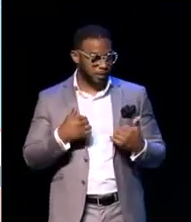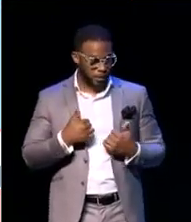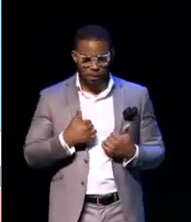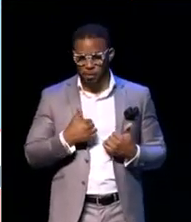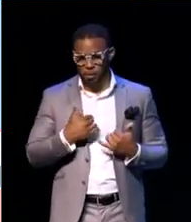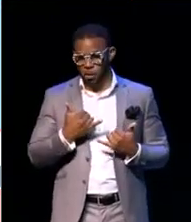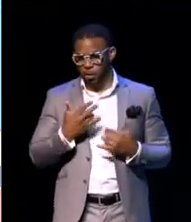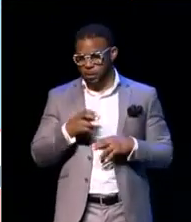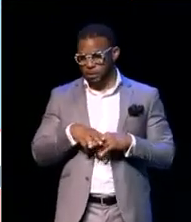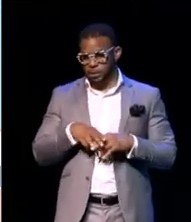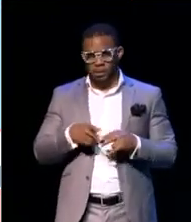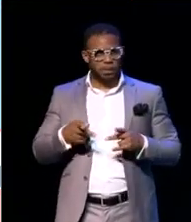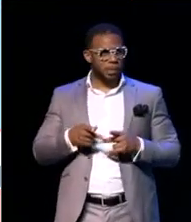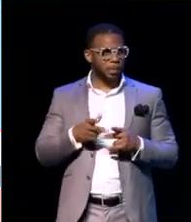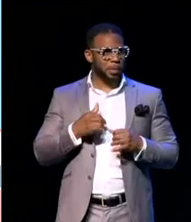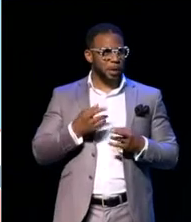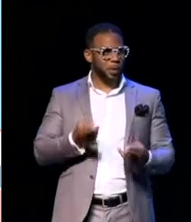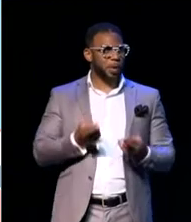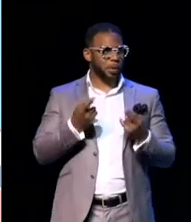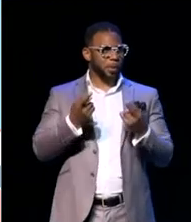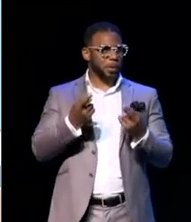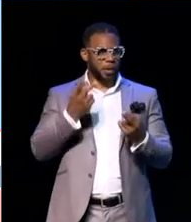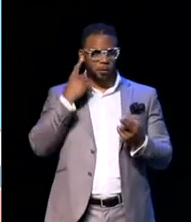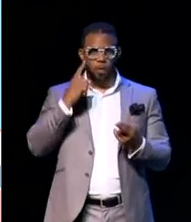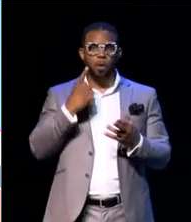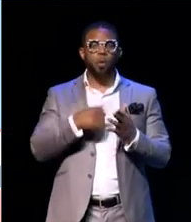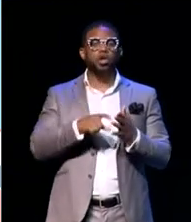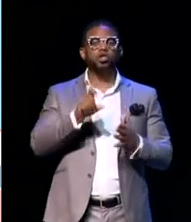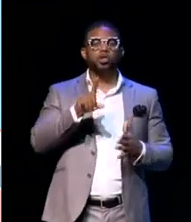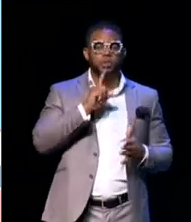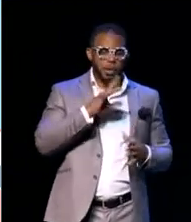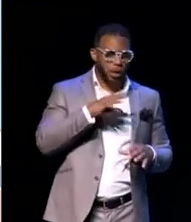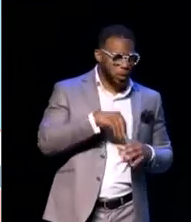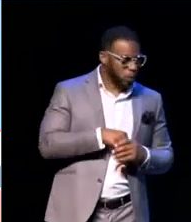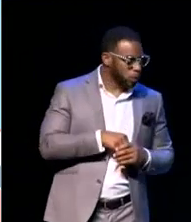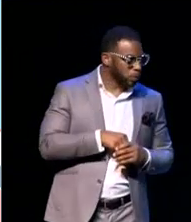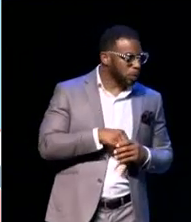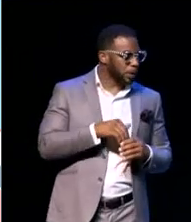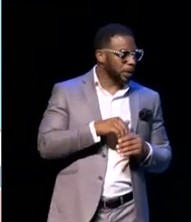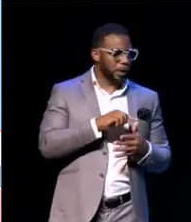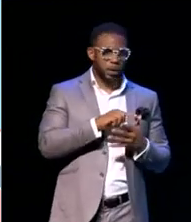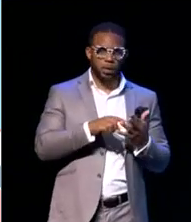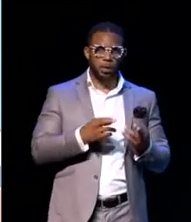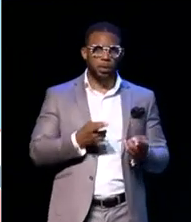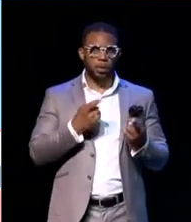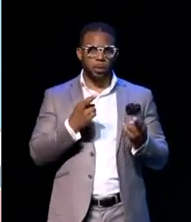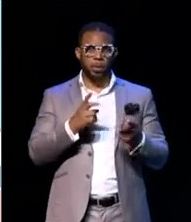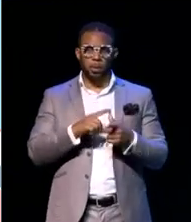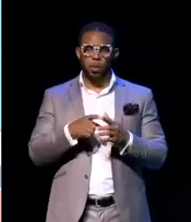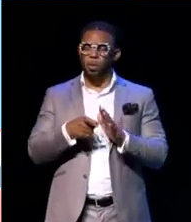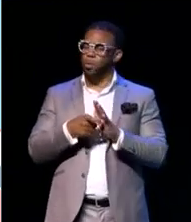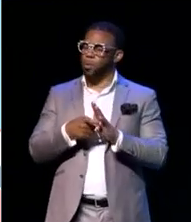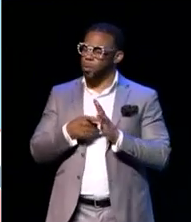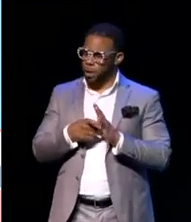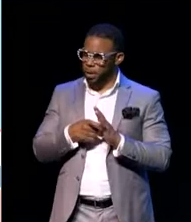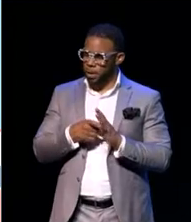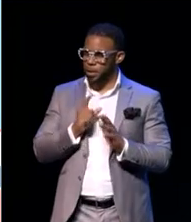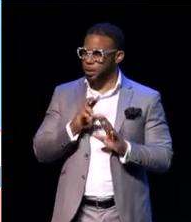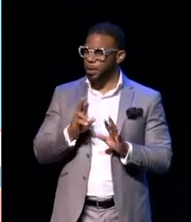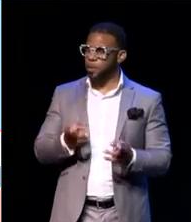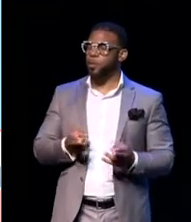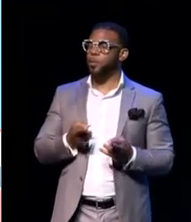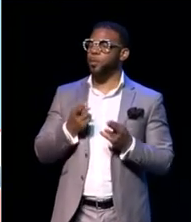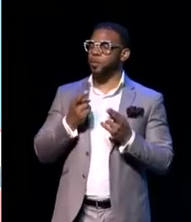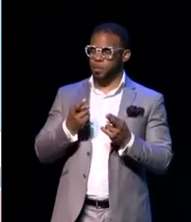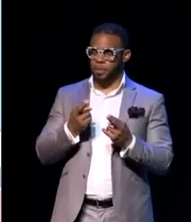I currently sit in that seat, make recommendations for what should be included in those recommended or required, not recommended,